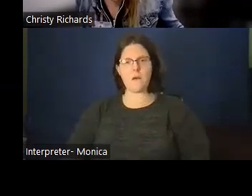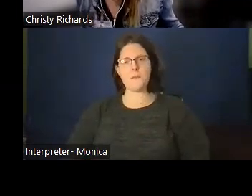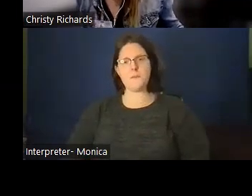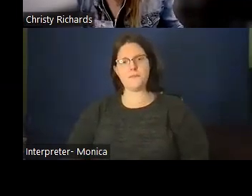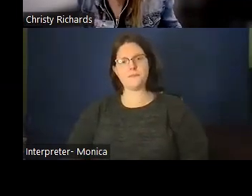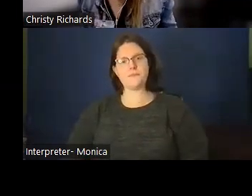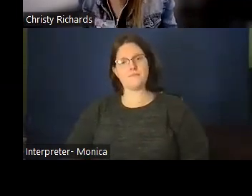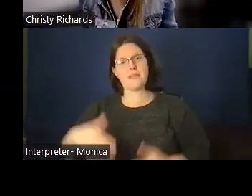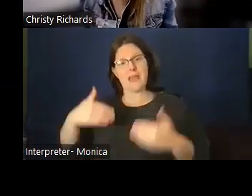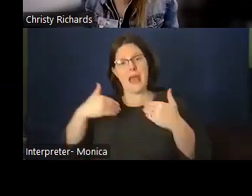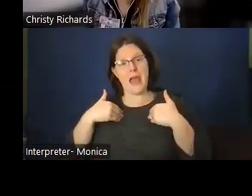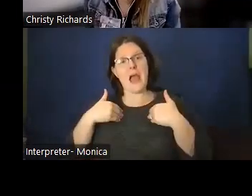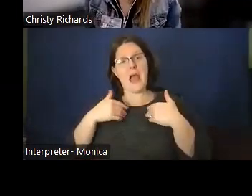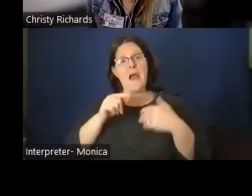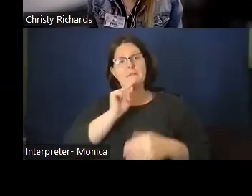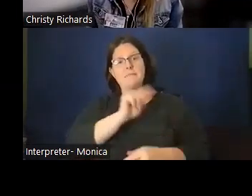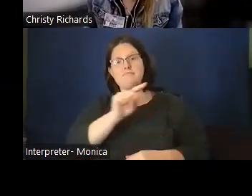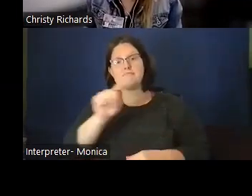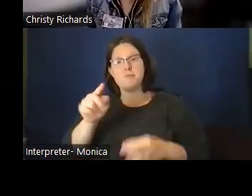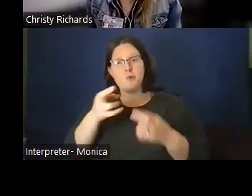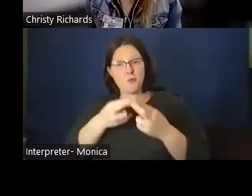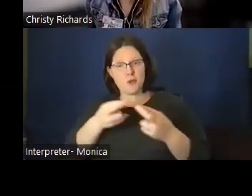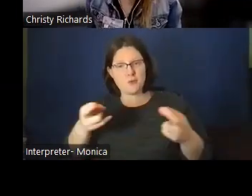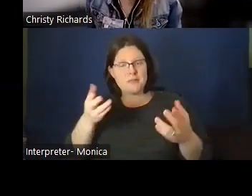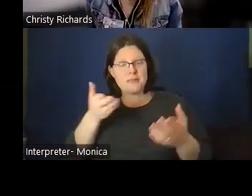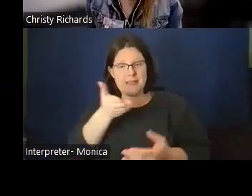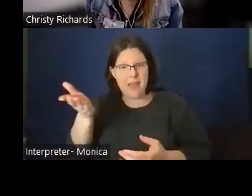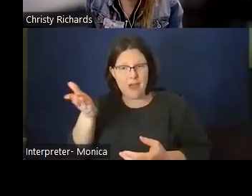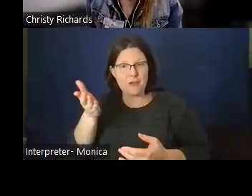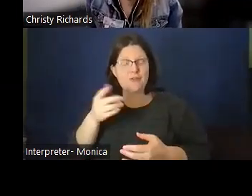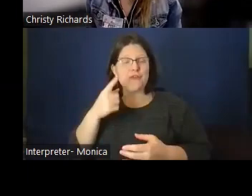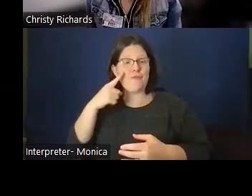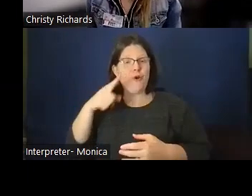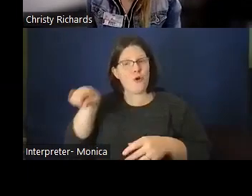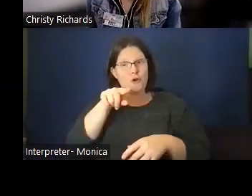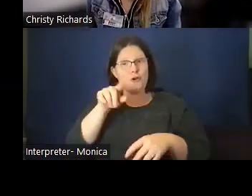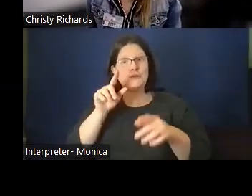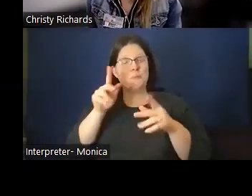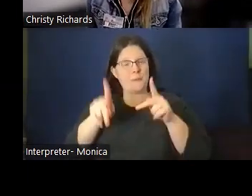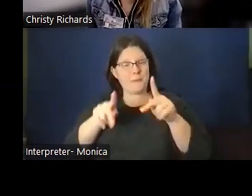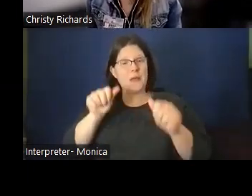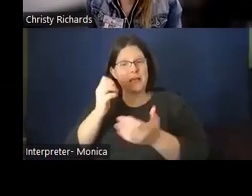There are resources out there, right? And what was mentioned earlier, the quit line,